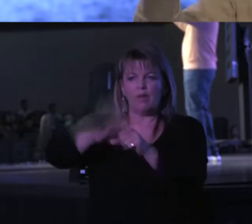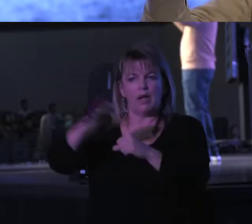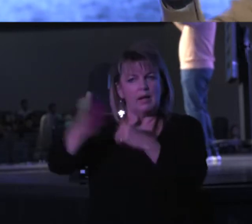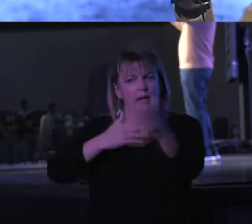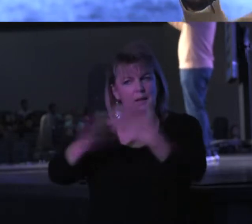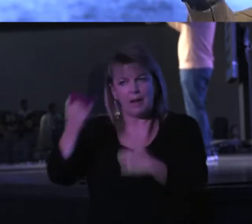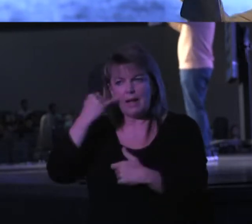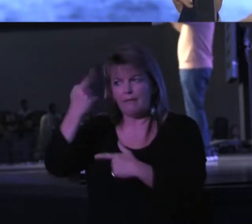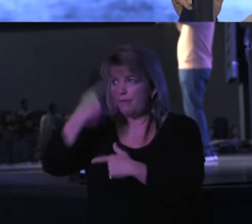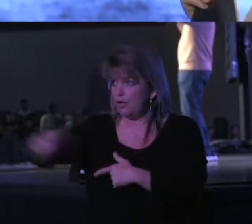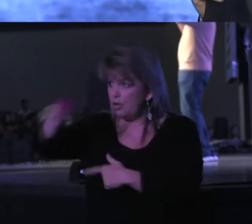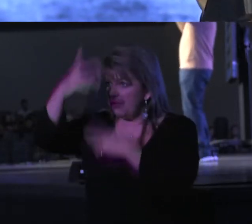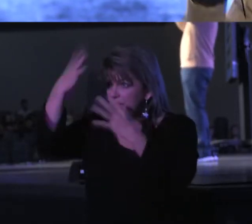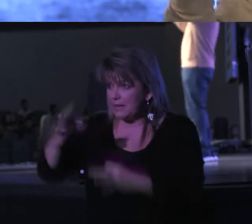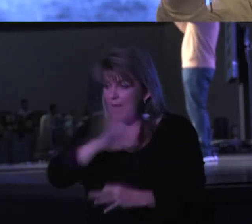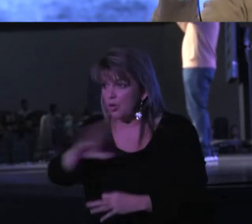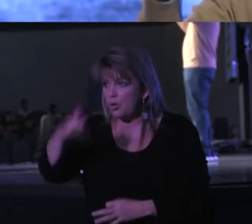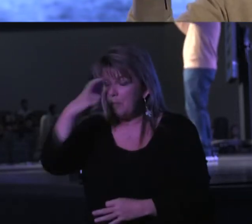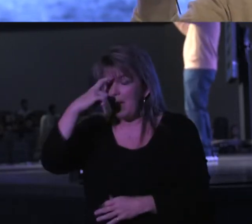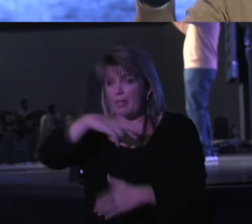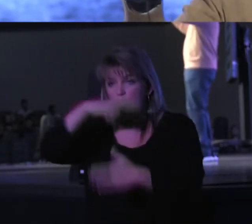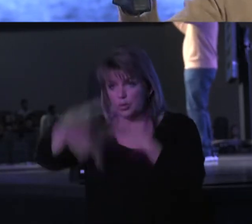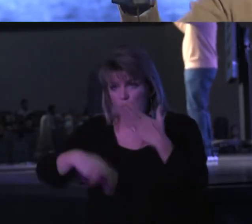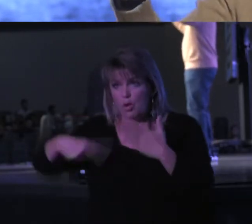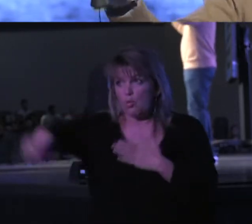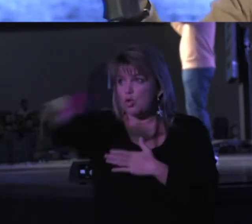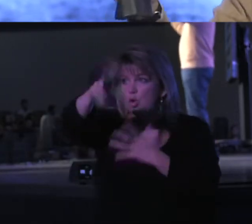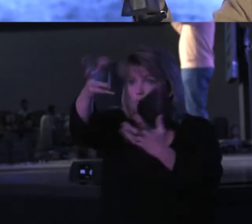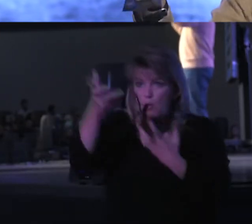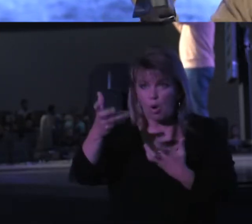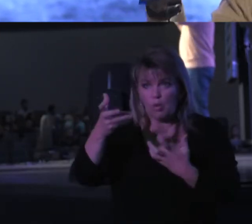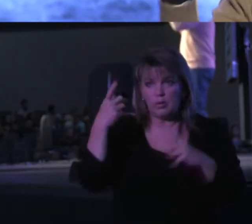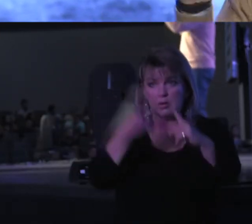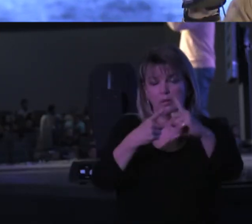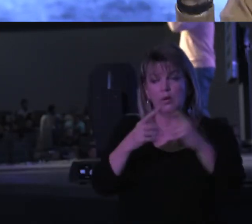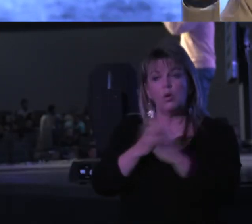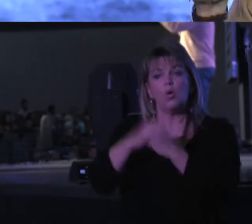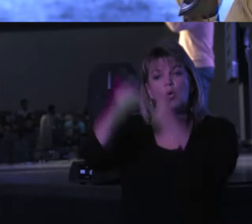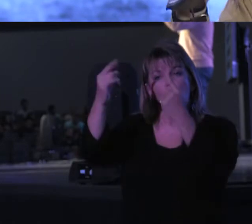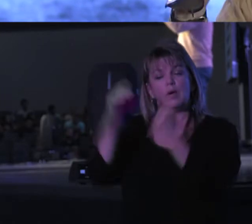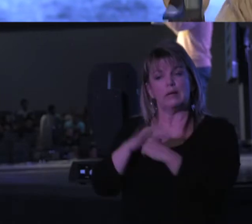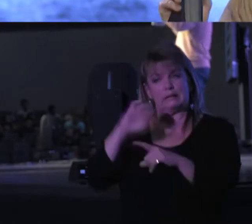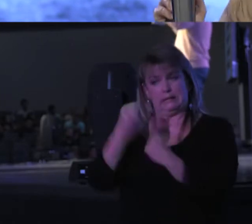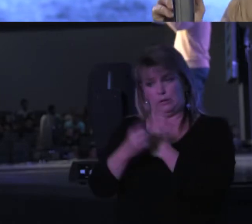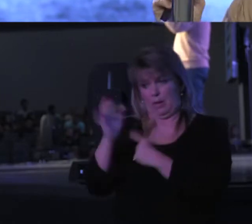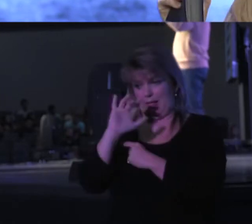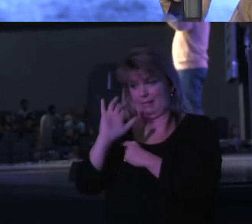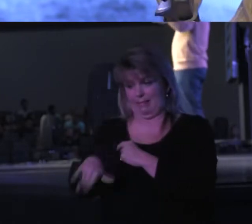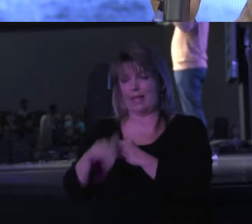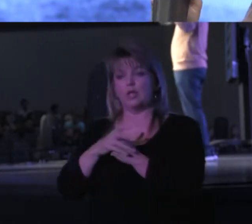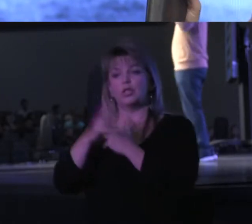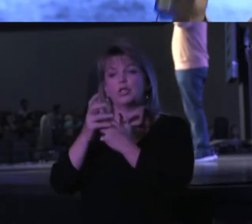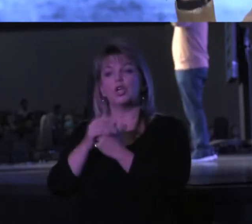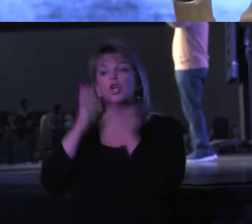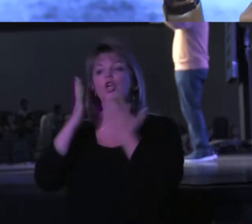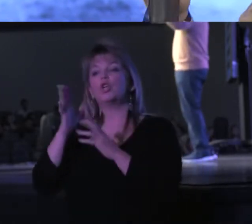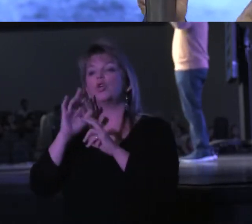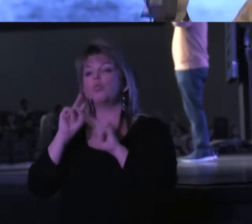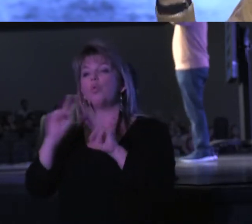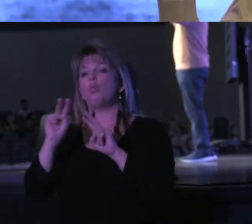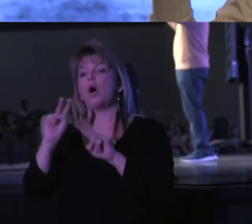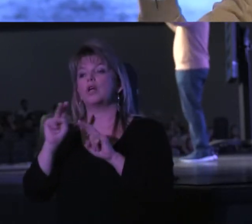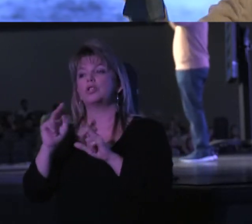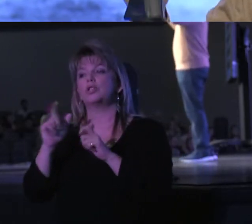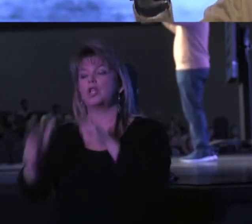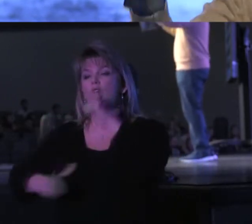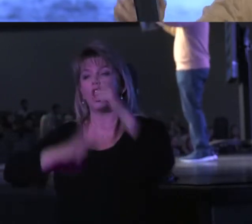you've determined in your mind that the results are what you wanted, when you come to a situation like this, you will watch